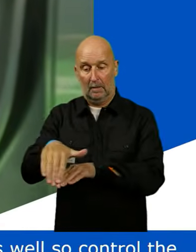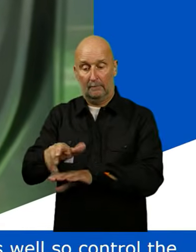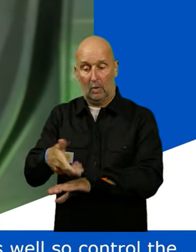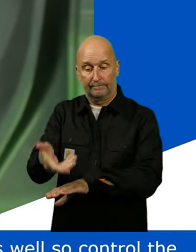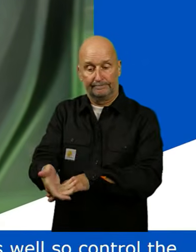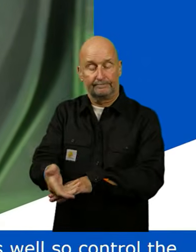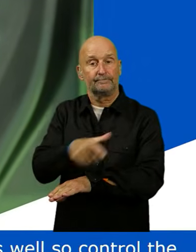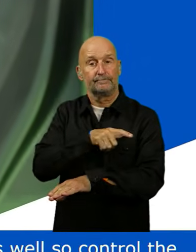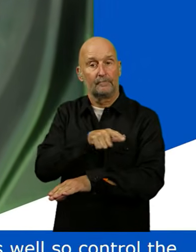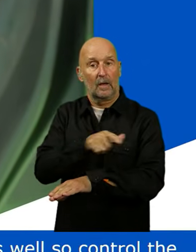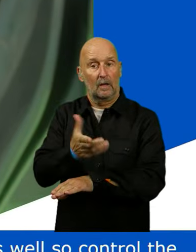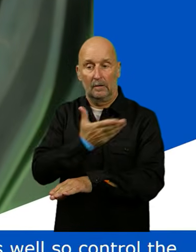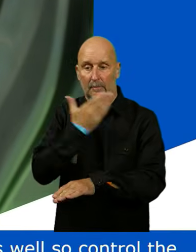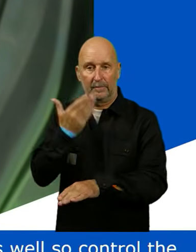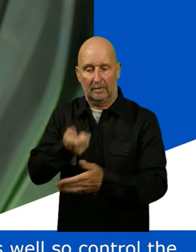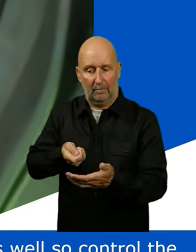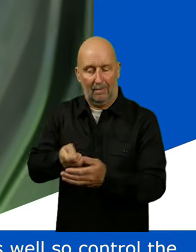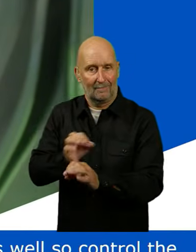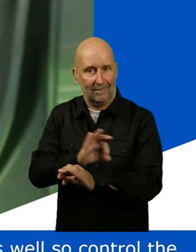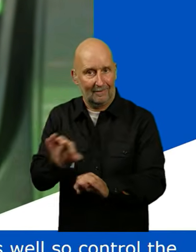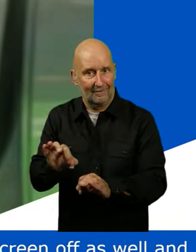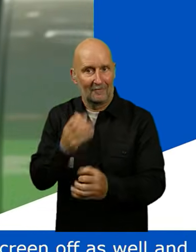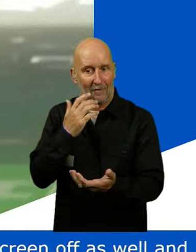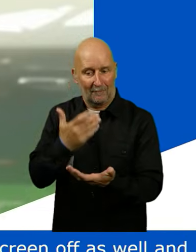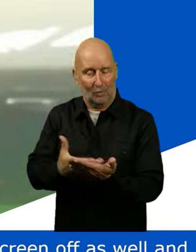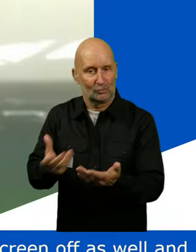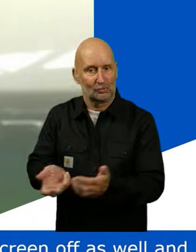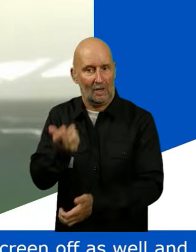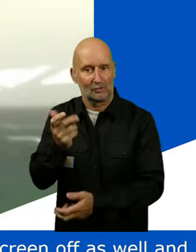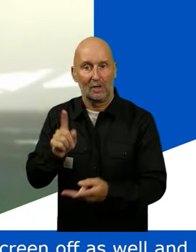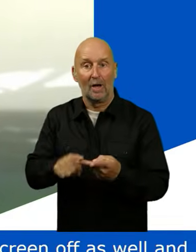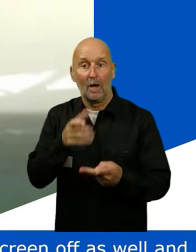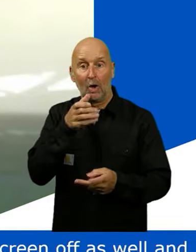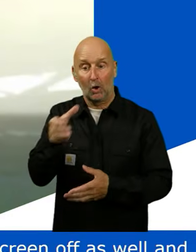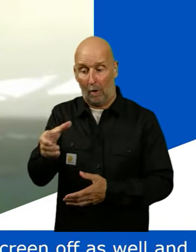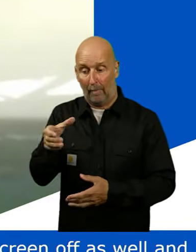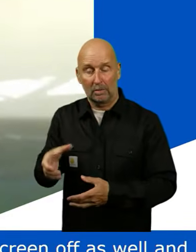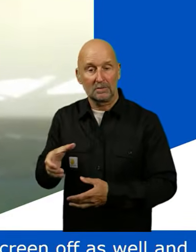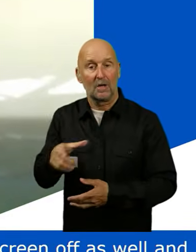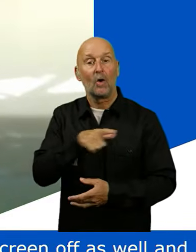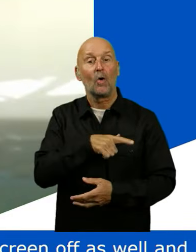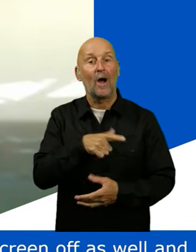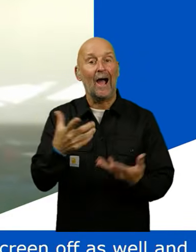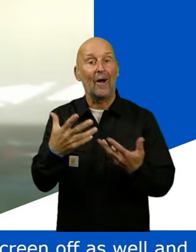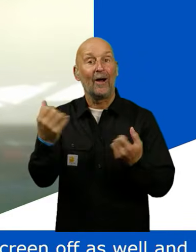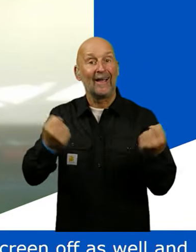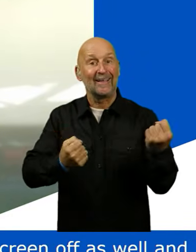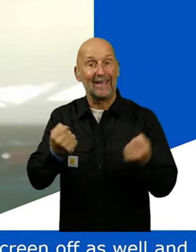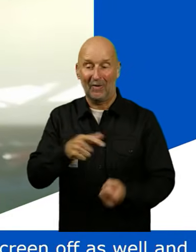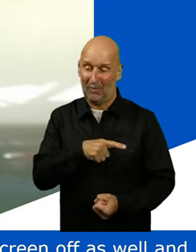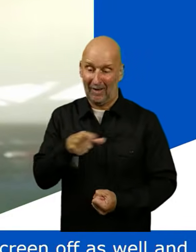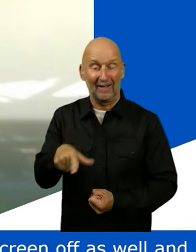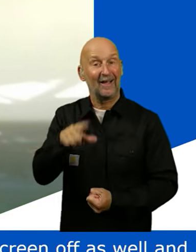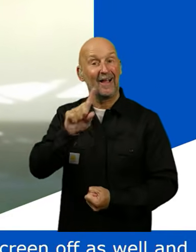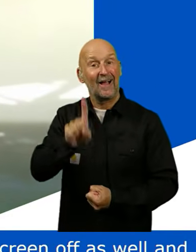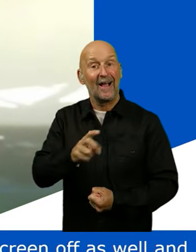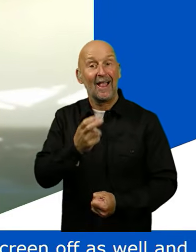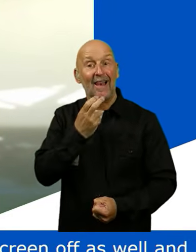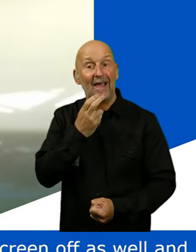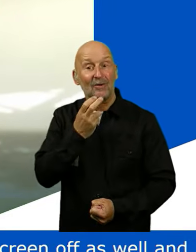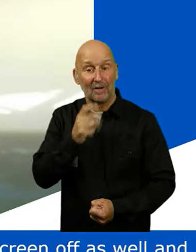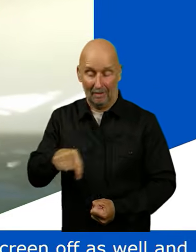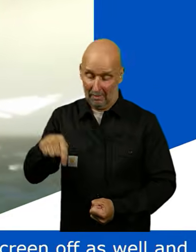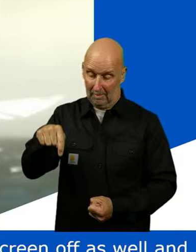charger. We've got cup holders here. Here's how you control the gearbox. Obviously, being an electric car, it's